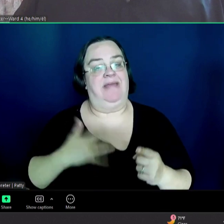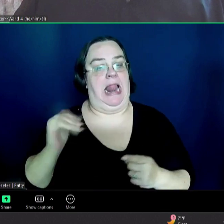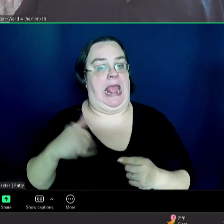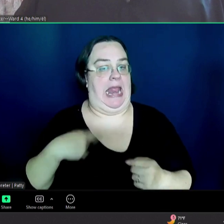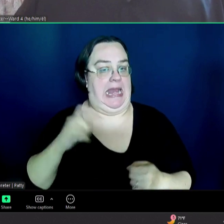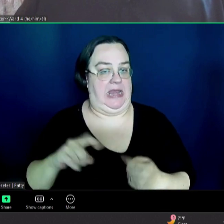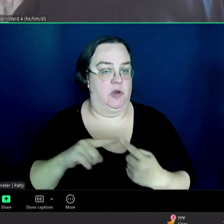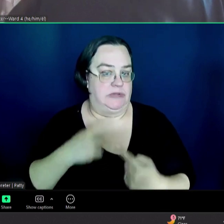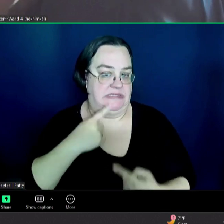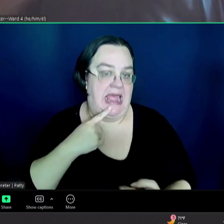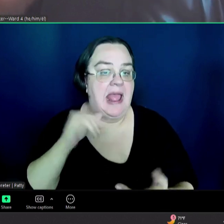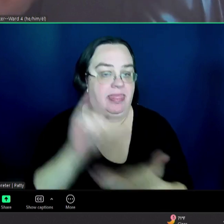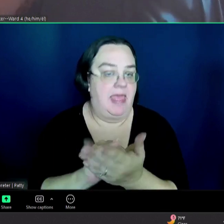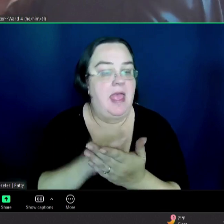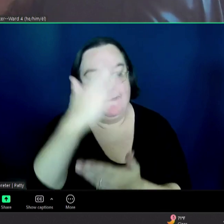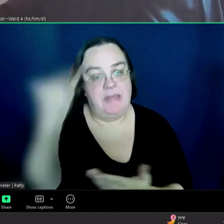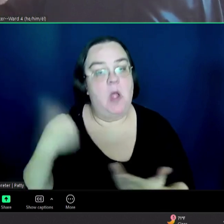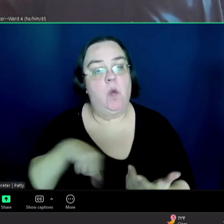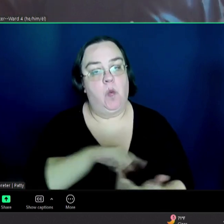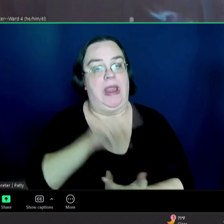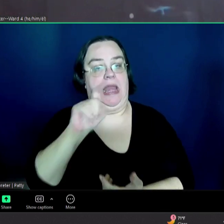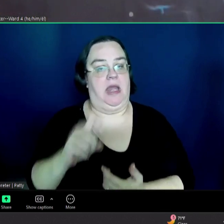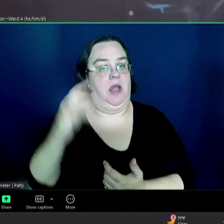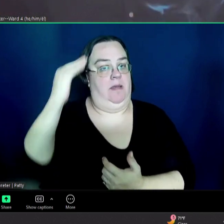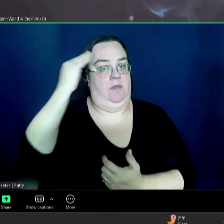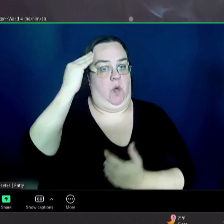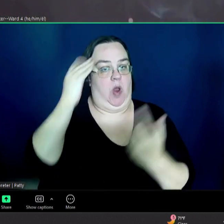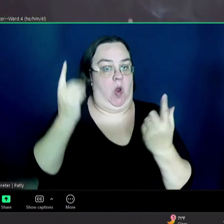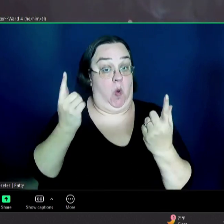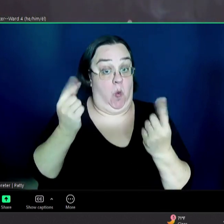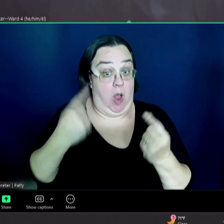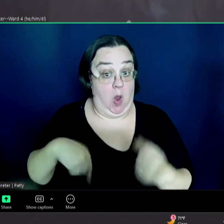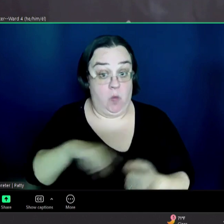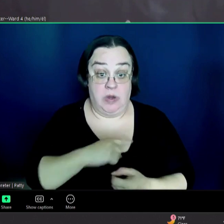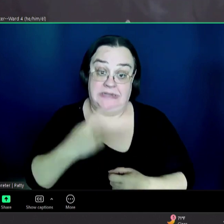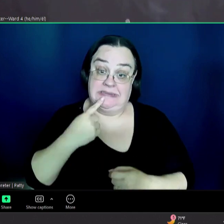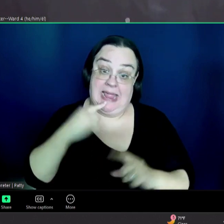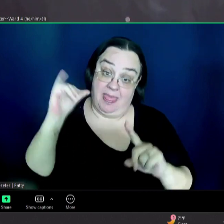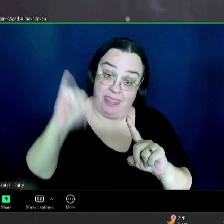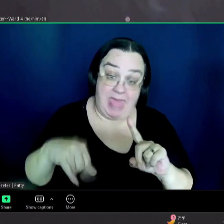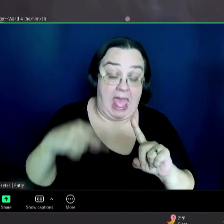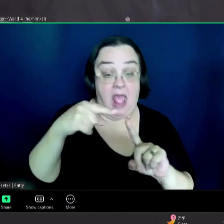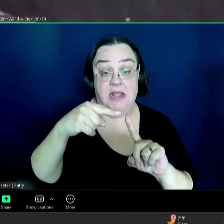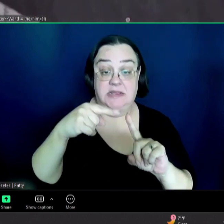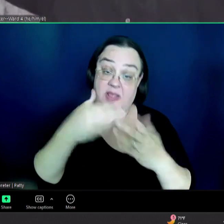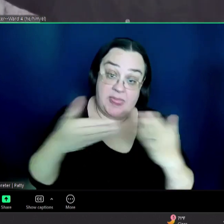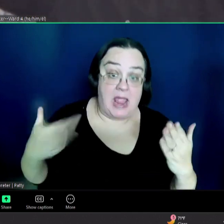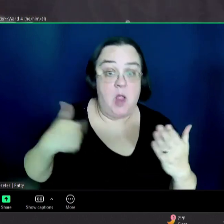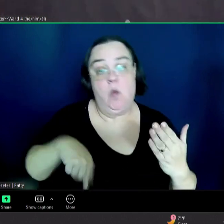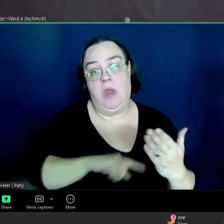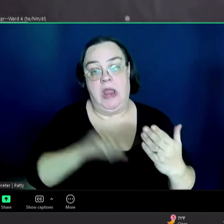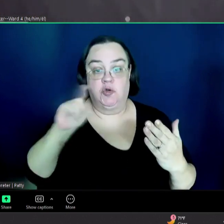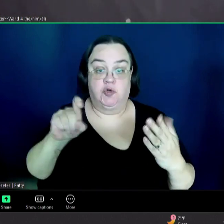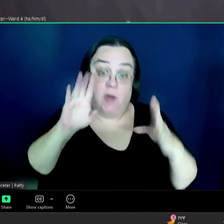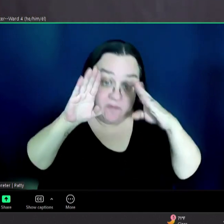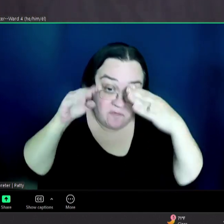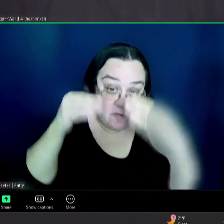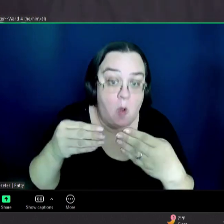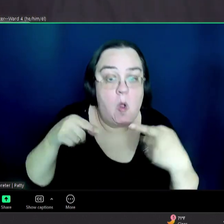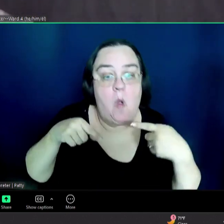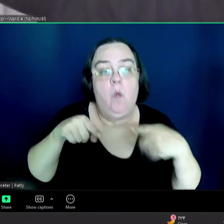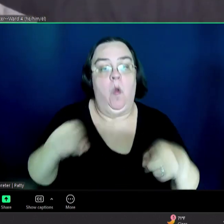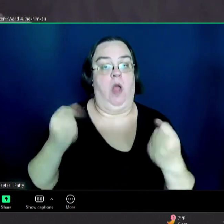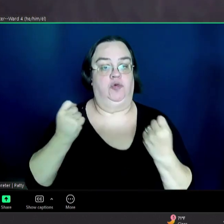be circumspect about what we are saying is the thing that we should be focusing on as we're